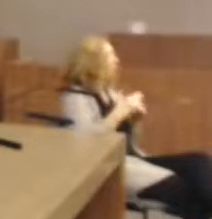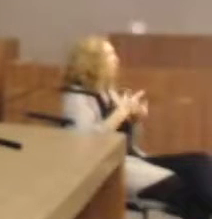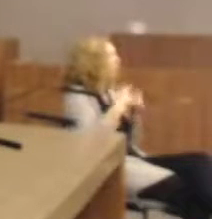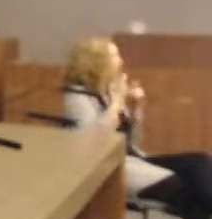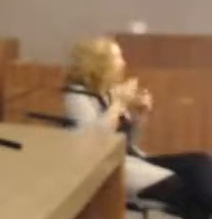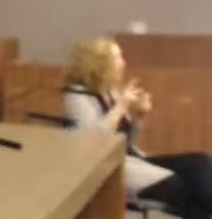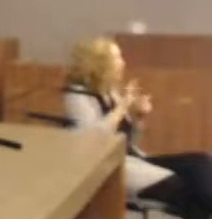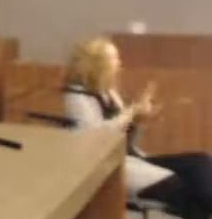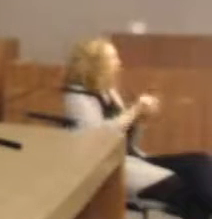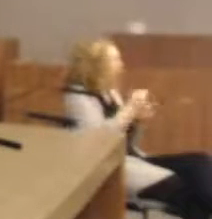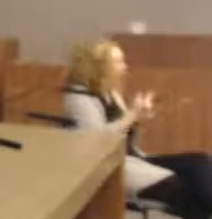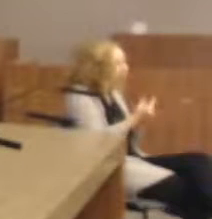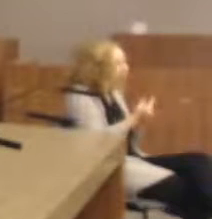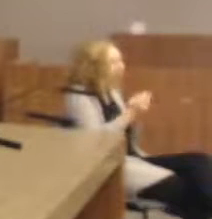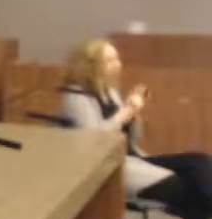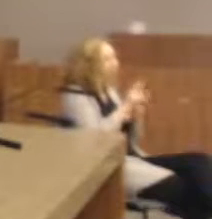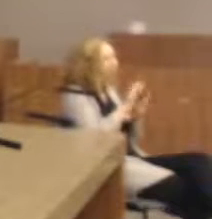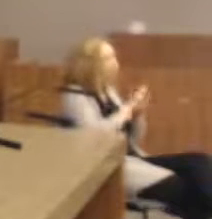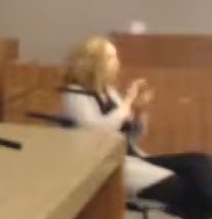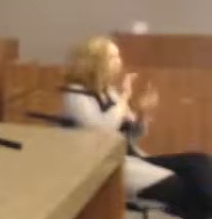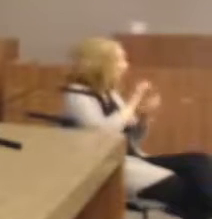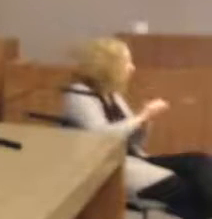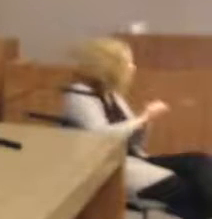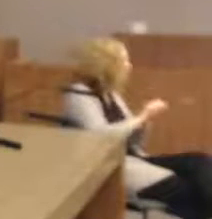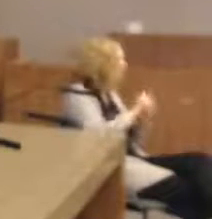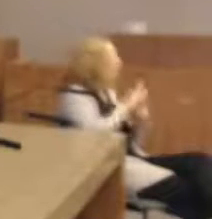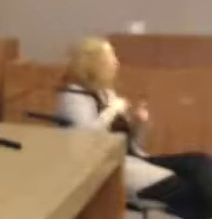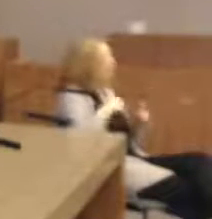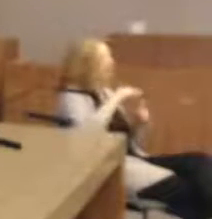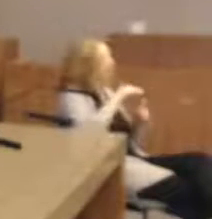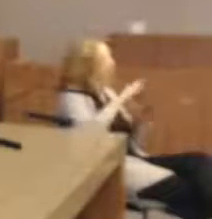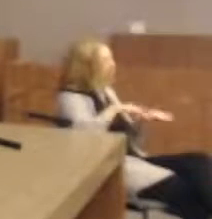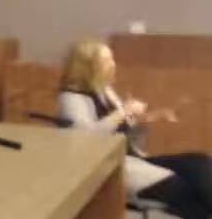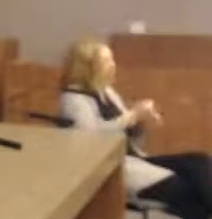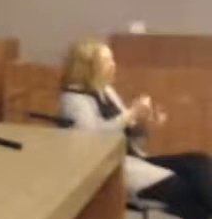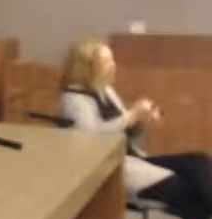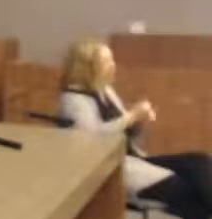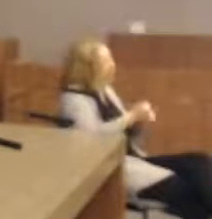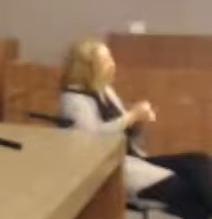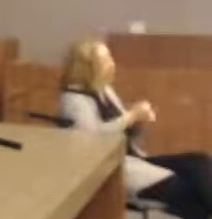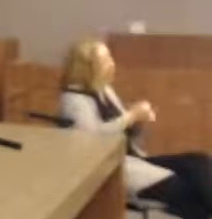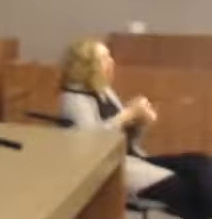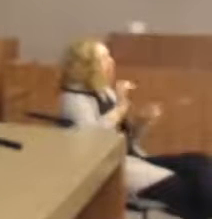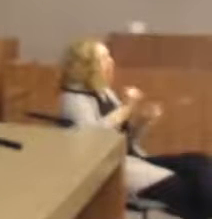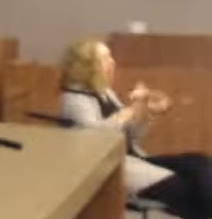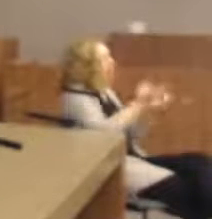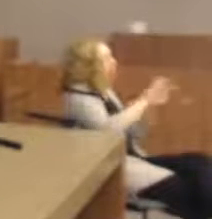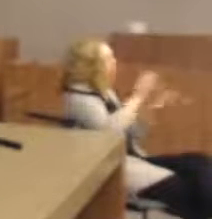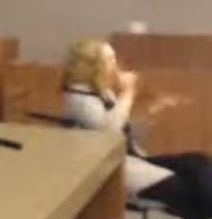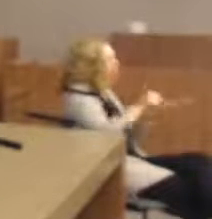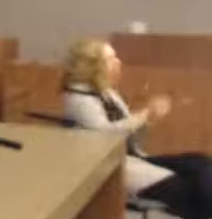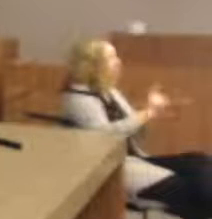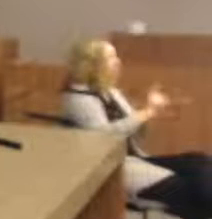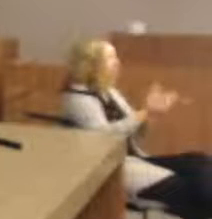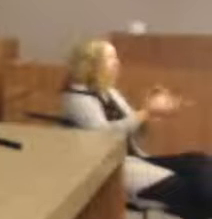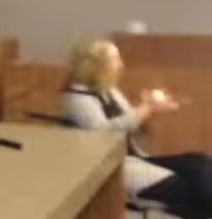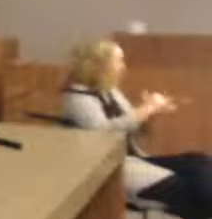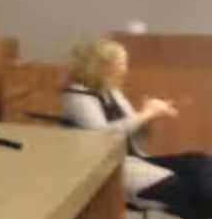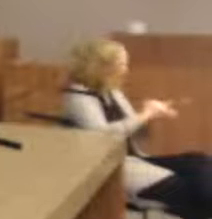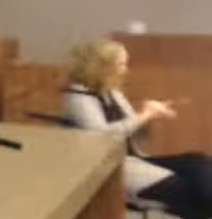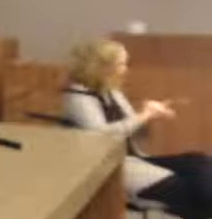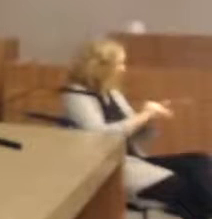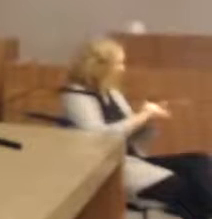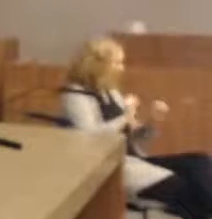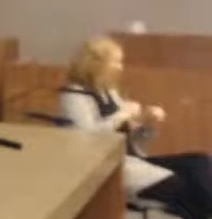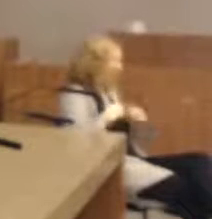their graduation or they get married or they have a child, these things are going to surface then. And we could have these